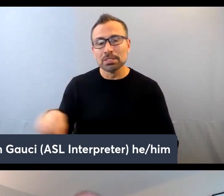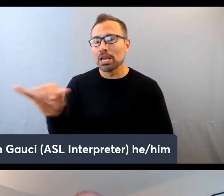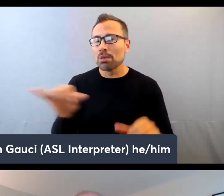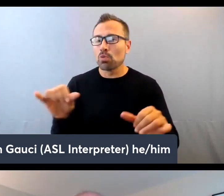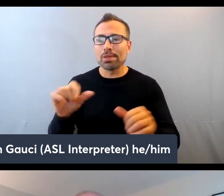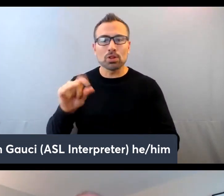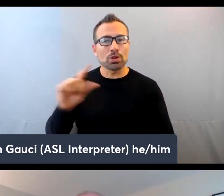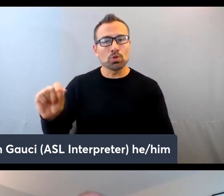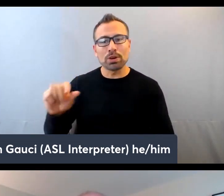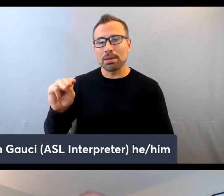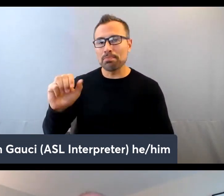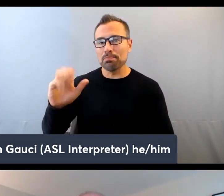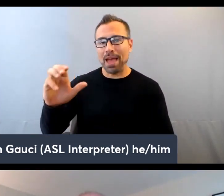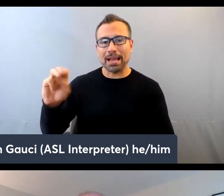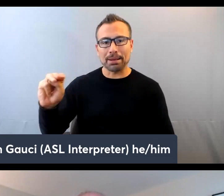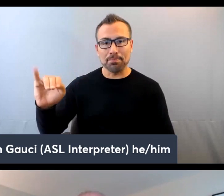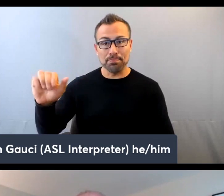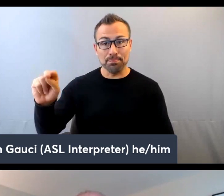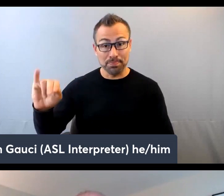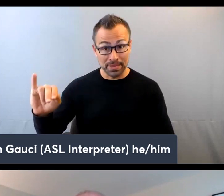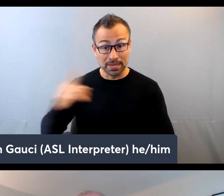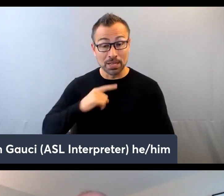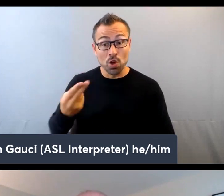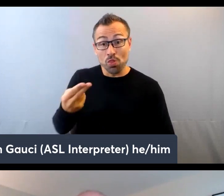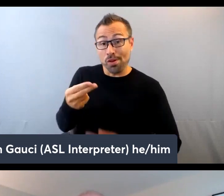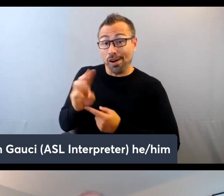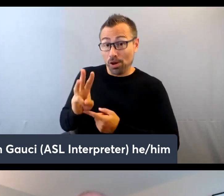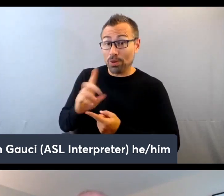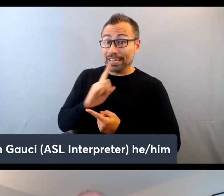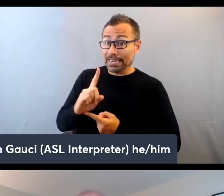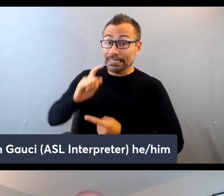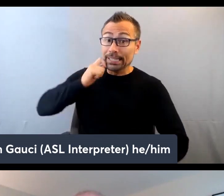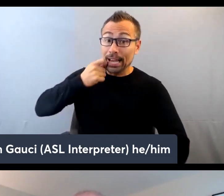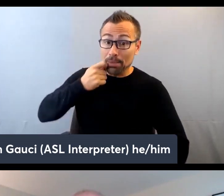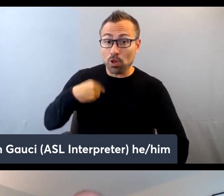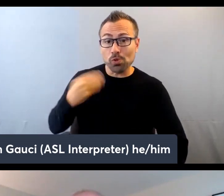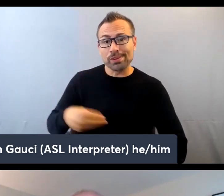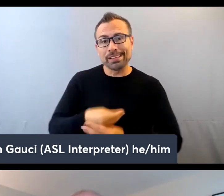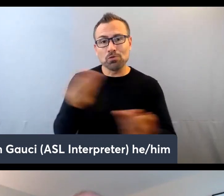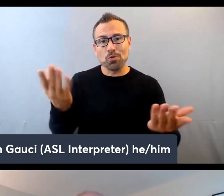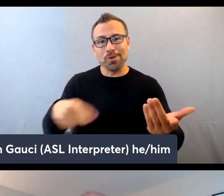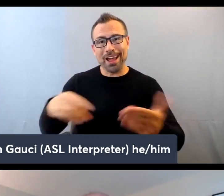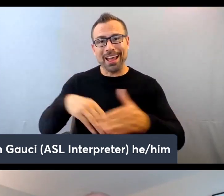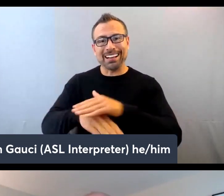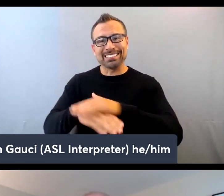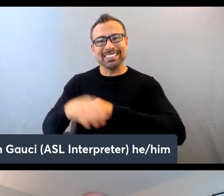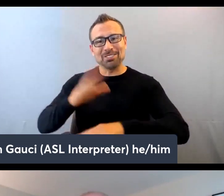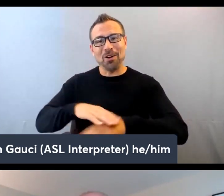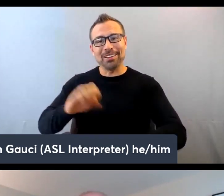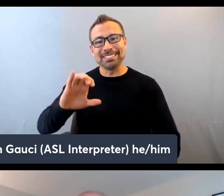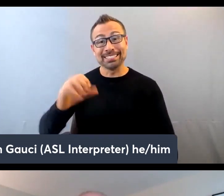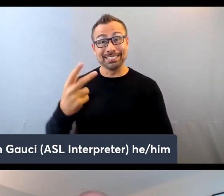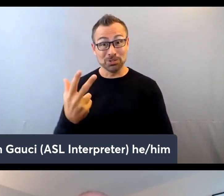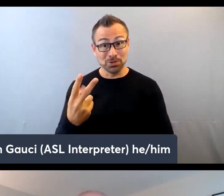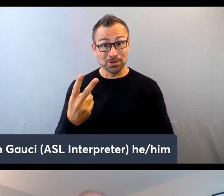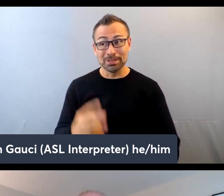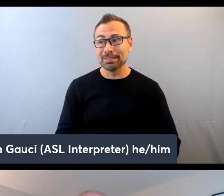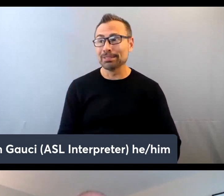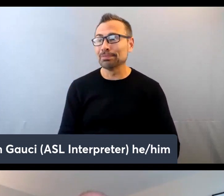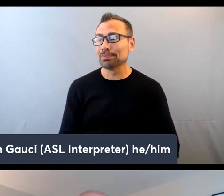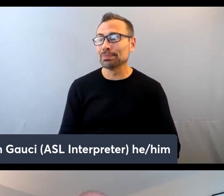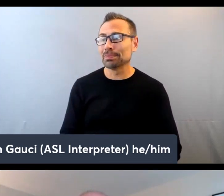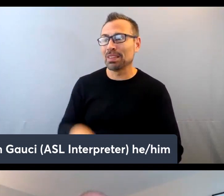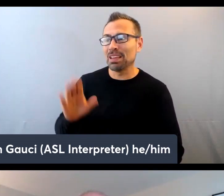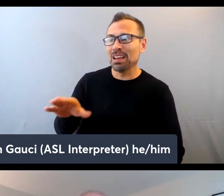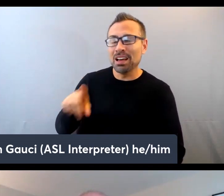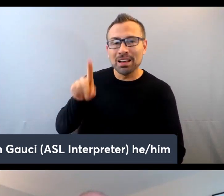actual Apple hardware that we give you access to on EC2. So quick question. So I know, Steve, I know EC2 is